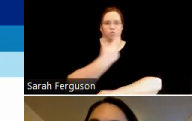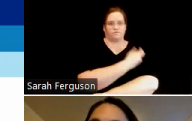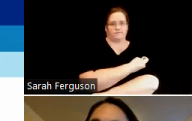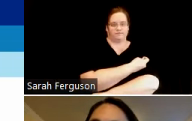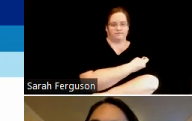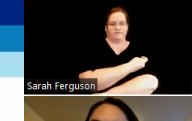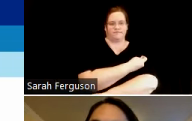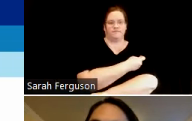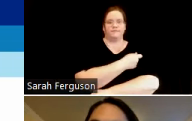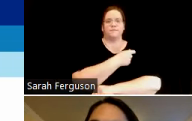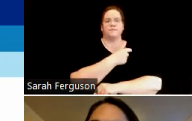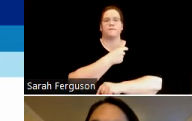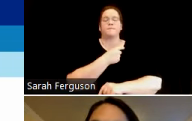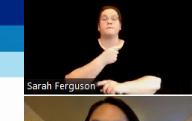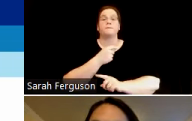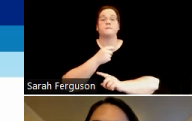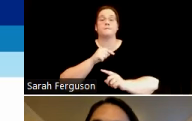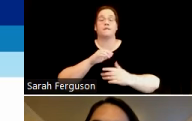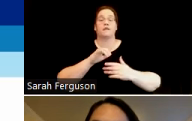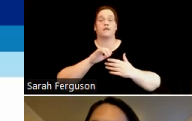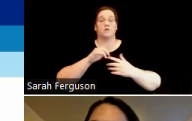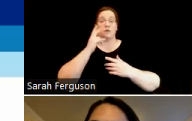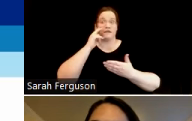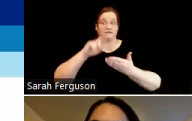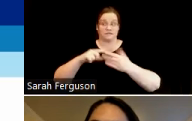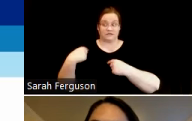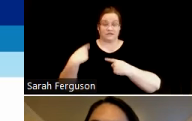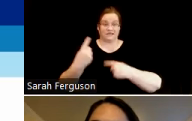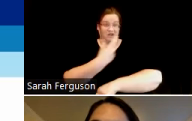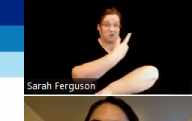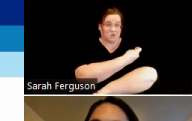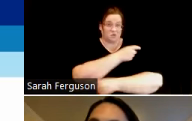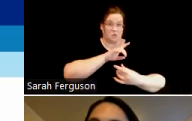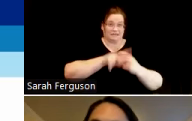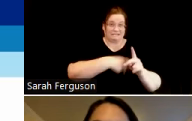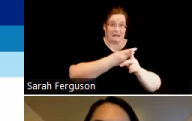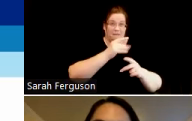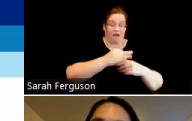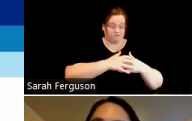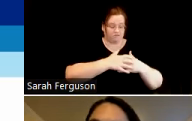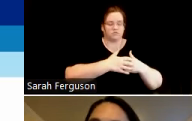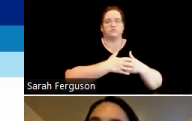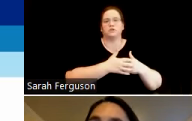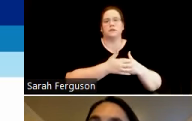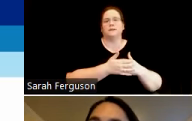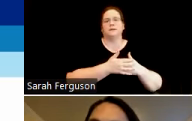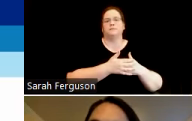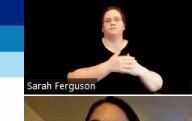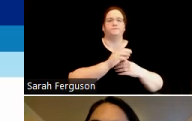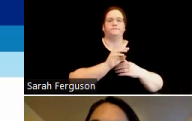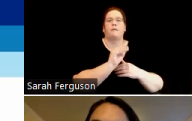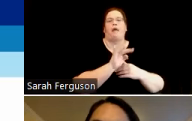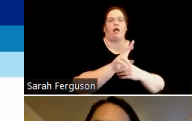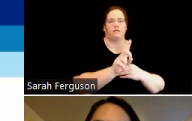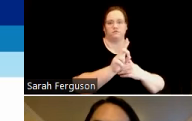the myocarditis that we've seen, the vaccine-associated myocarditis, is much more mild than